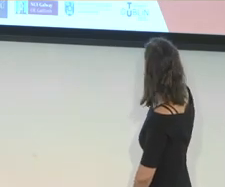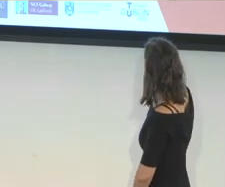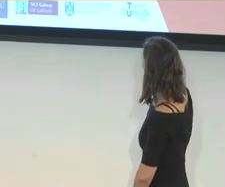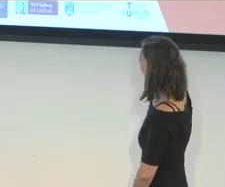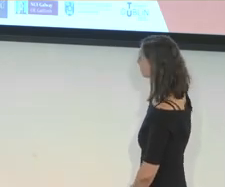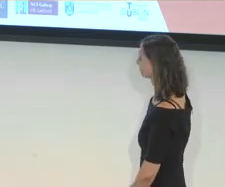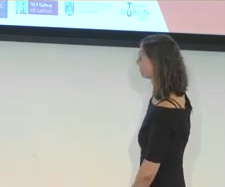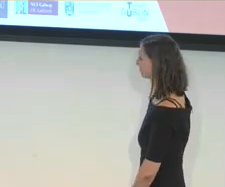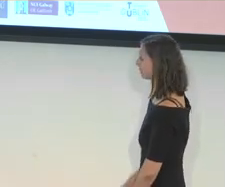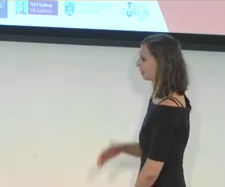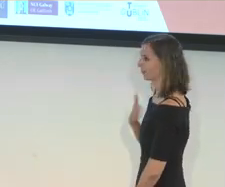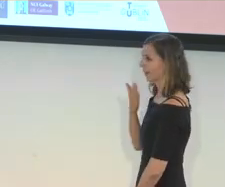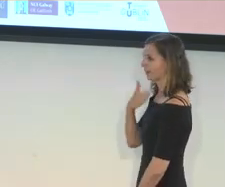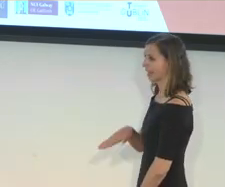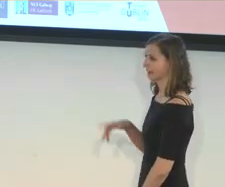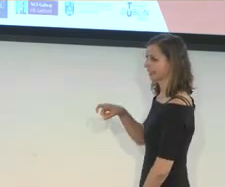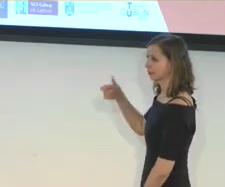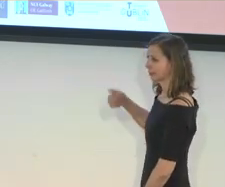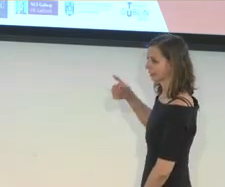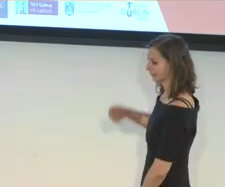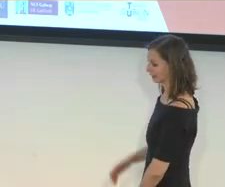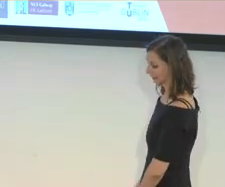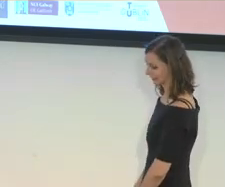Oh, that's my clicker. Sorry.